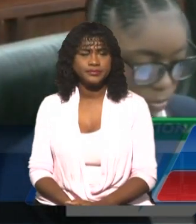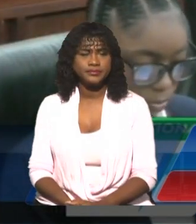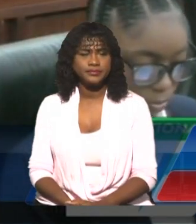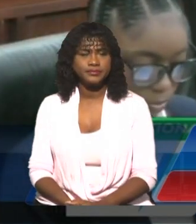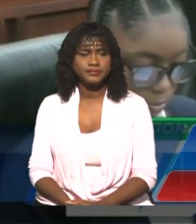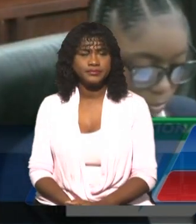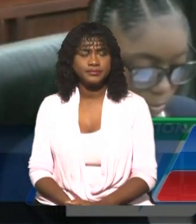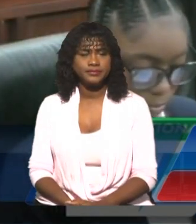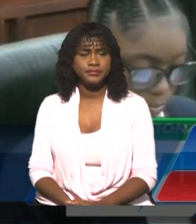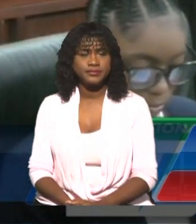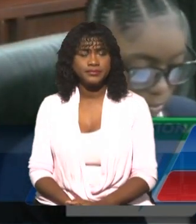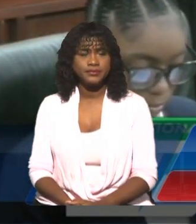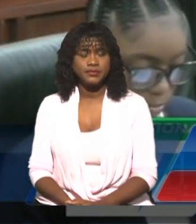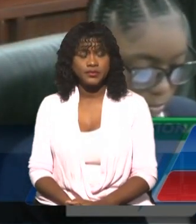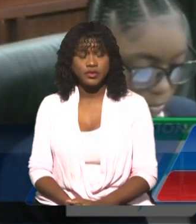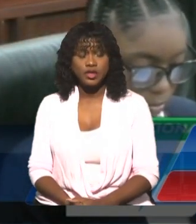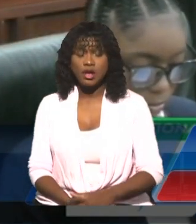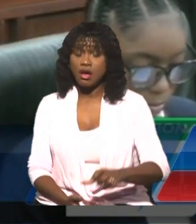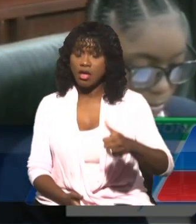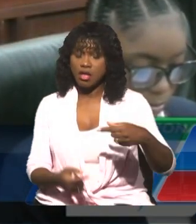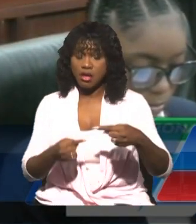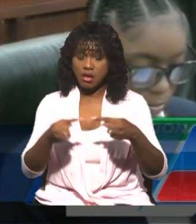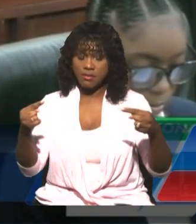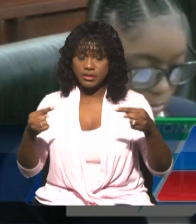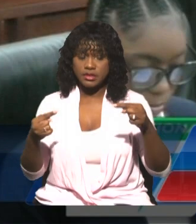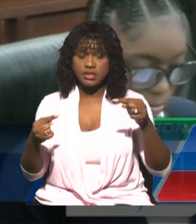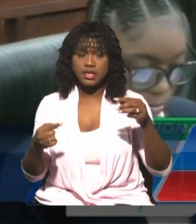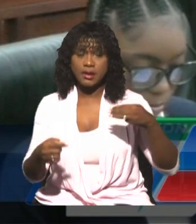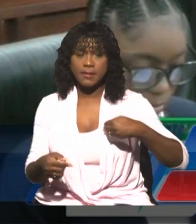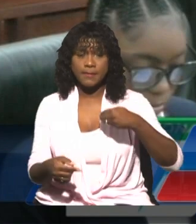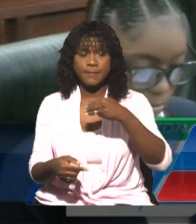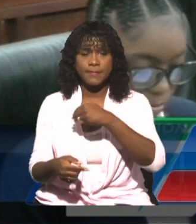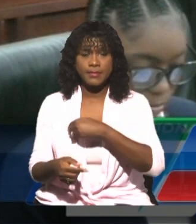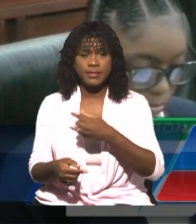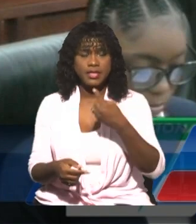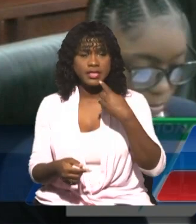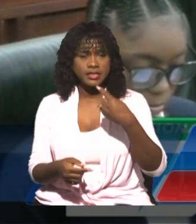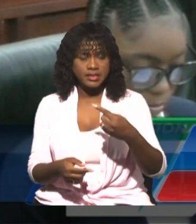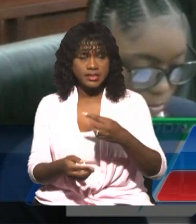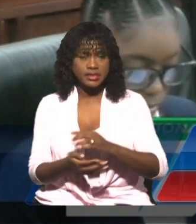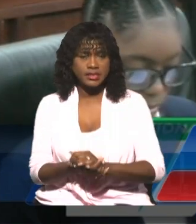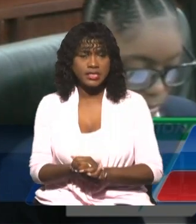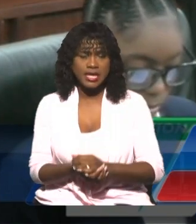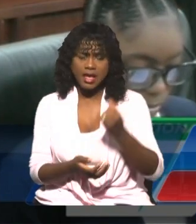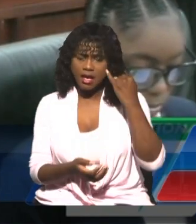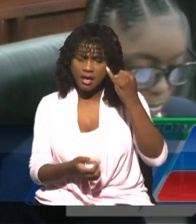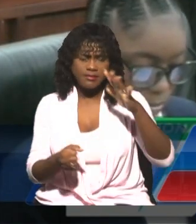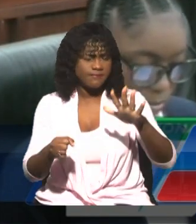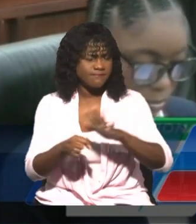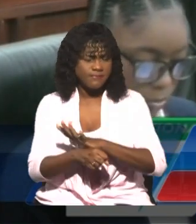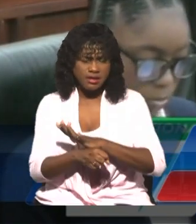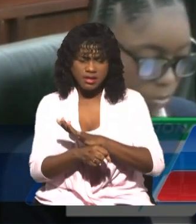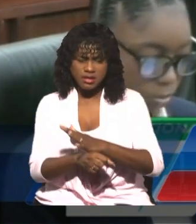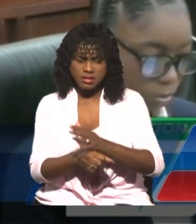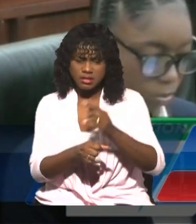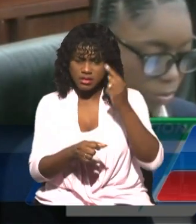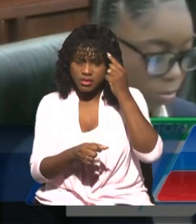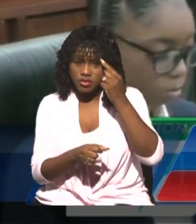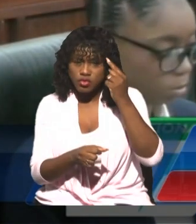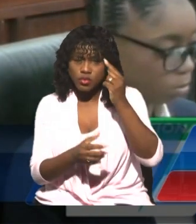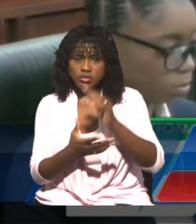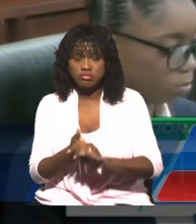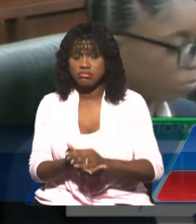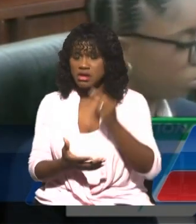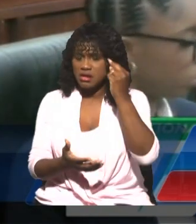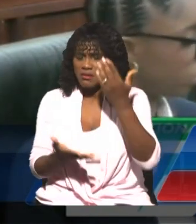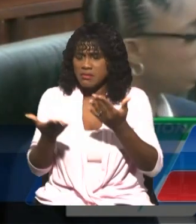And the youth opposition member for Coover South, Maya Lamont-Harper, noted that the idea was well thought out. Now, the government bench might wonder